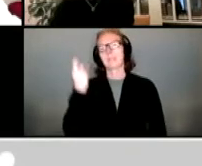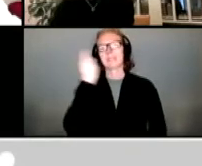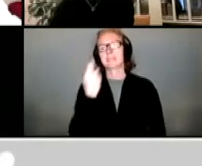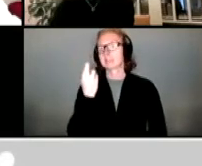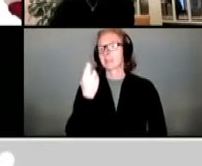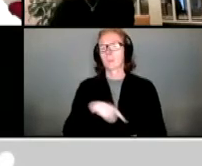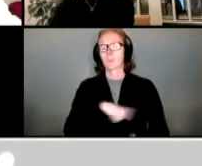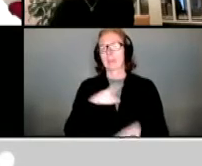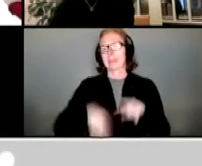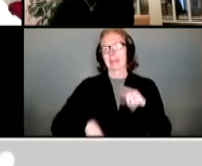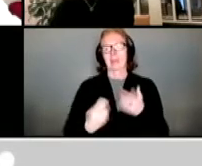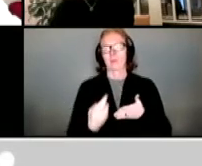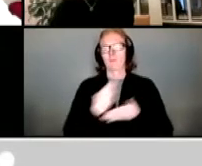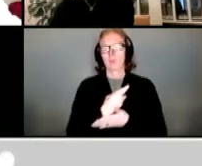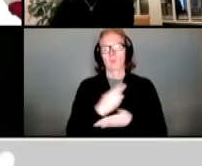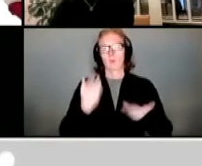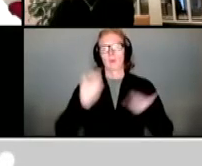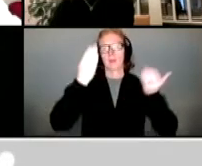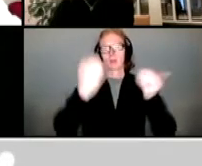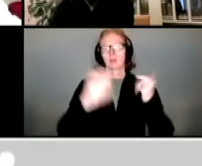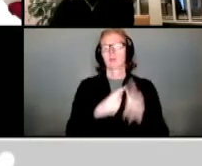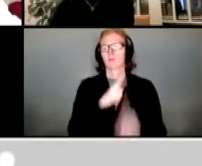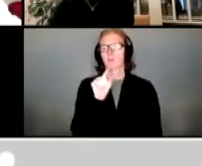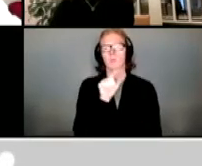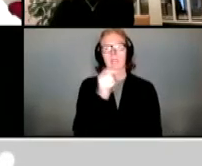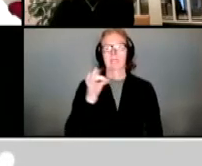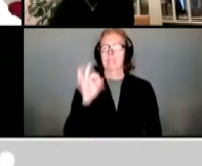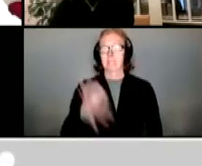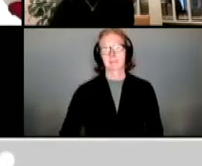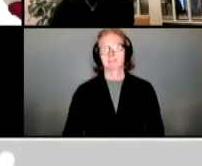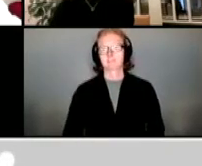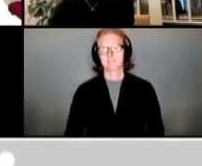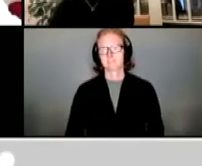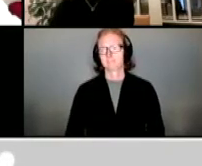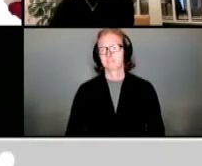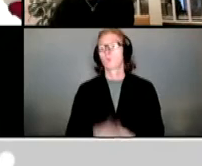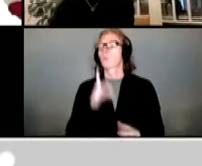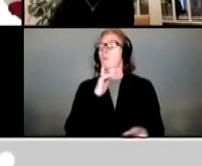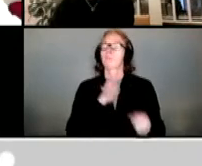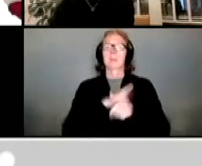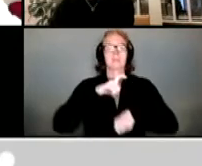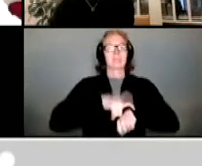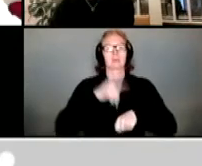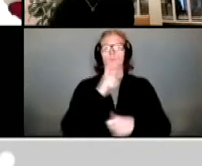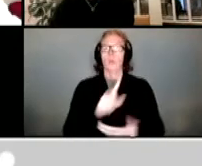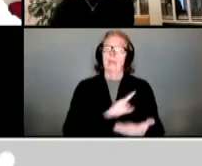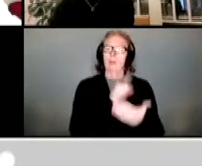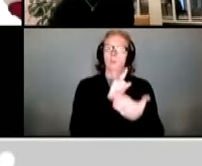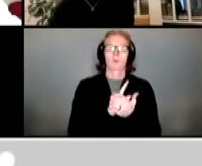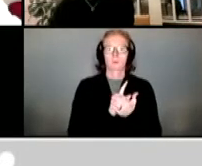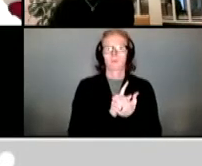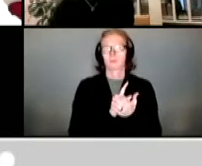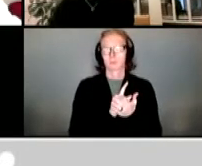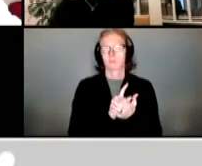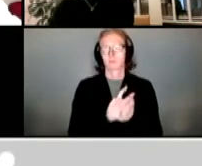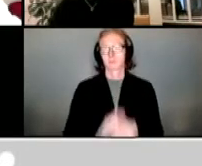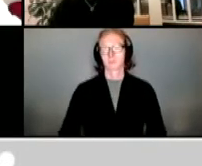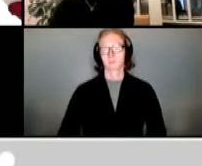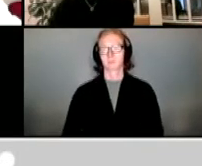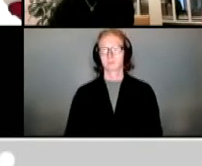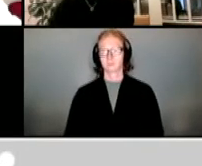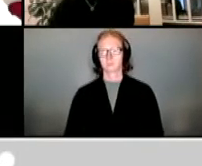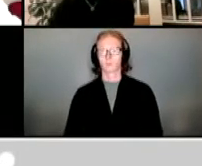go over the recommendation from 2019. We set aside an hour for this. Somebody did